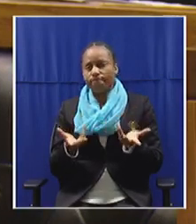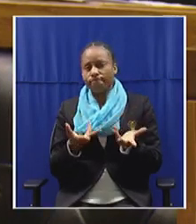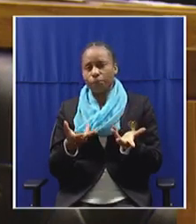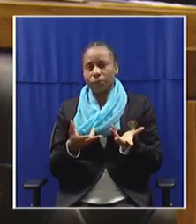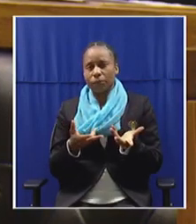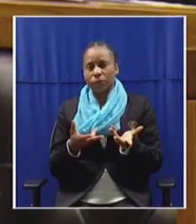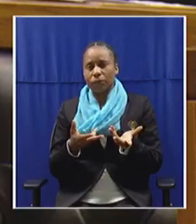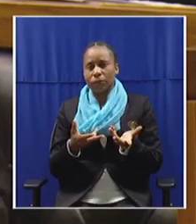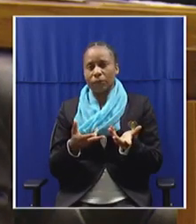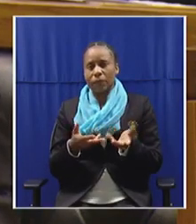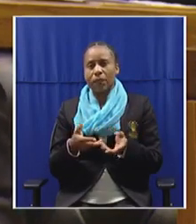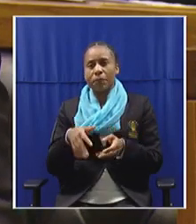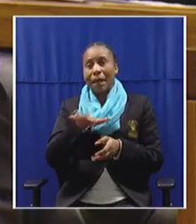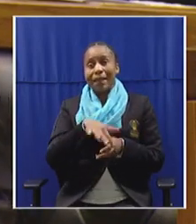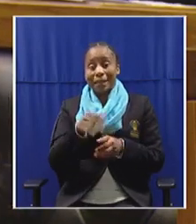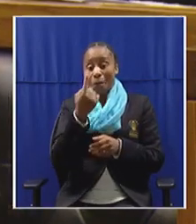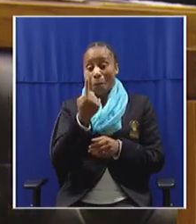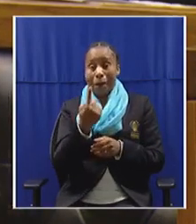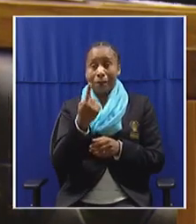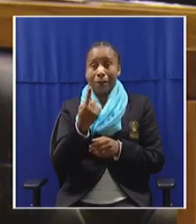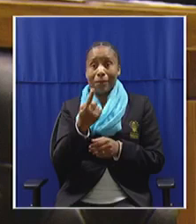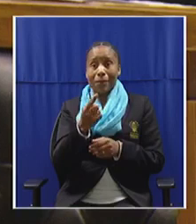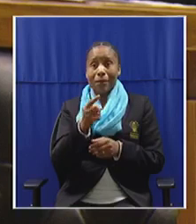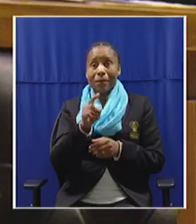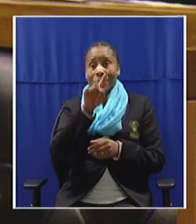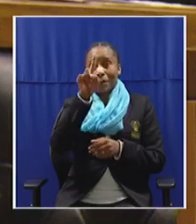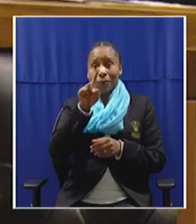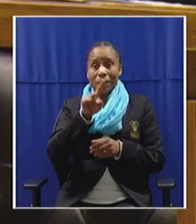1 square kilometers, Standard Bank had